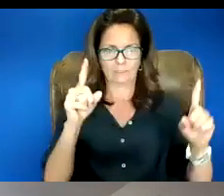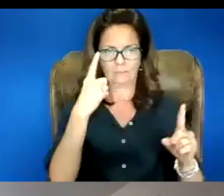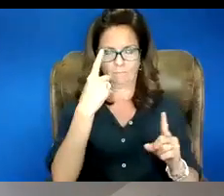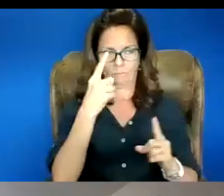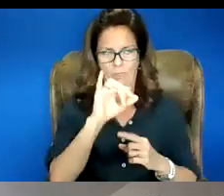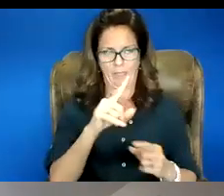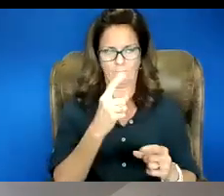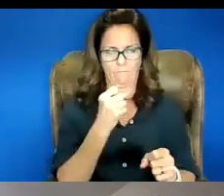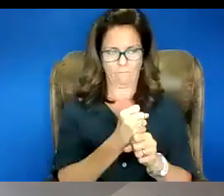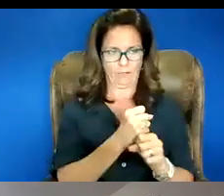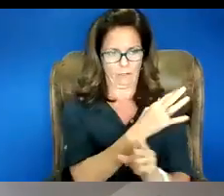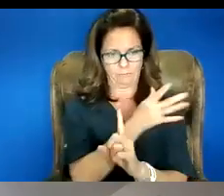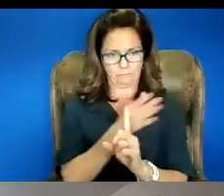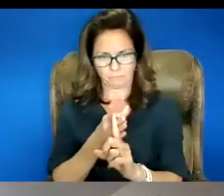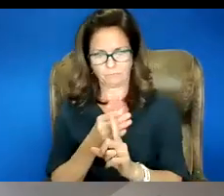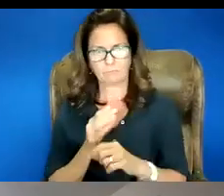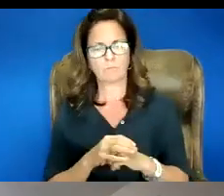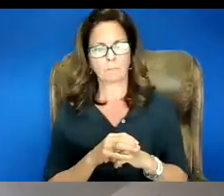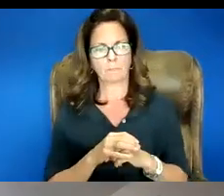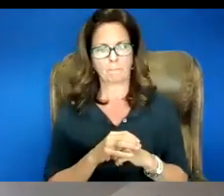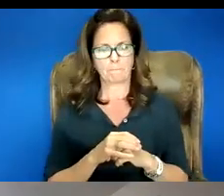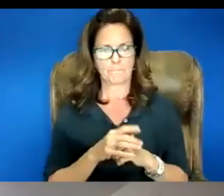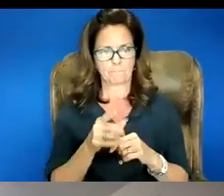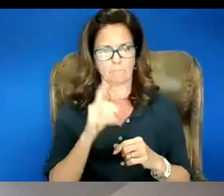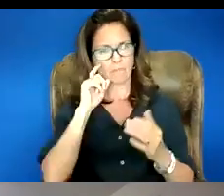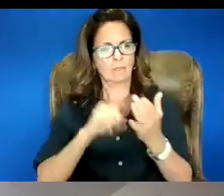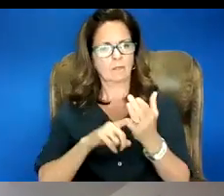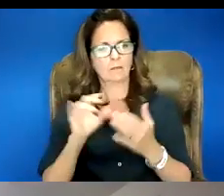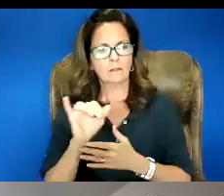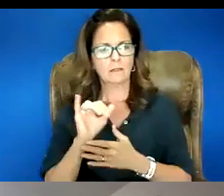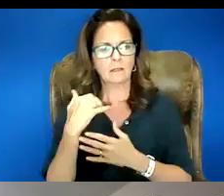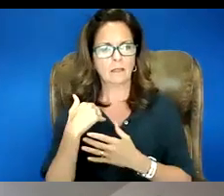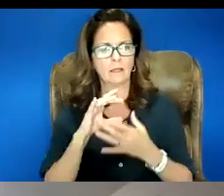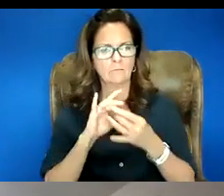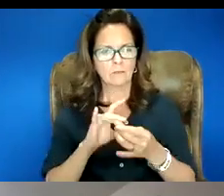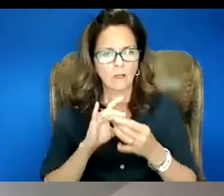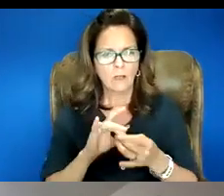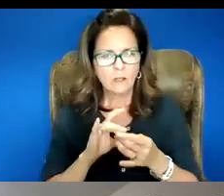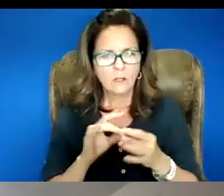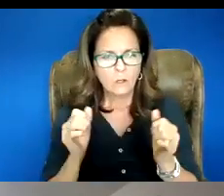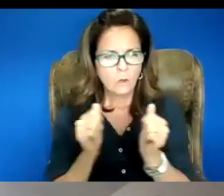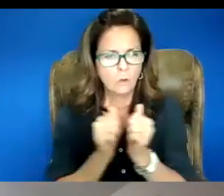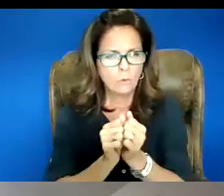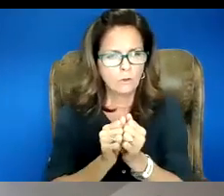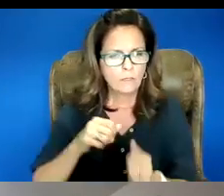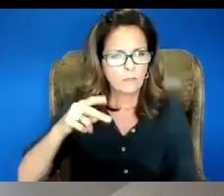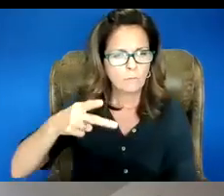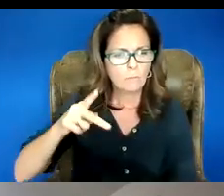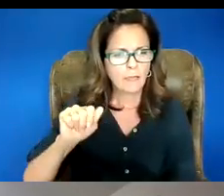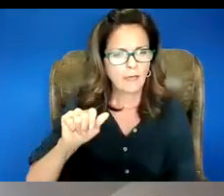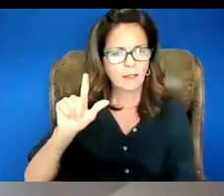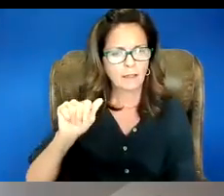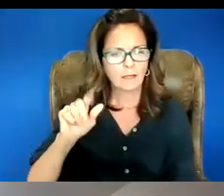Okay, and you can see that there's coordination with your Paladina. That was the name that we used to use for Everside. They changed their name,